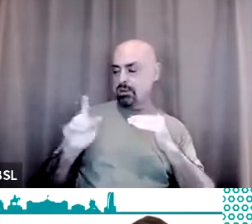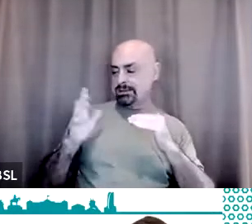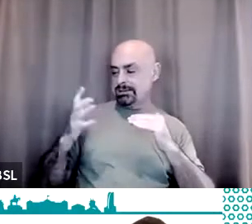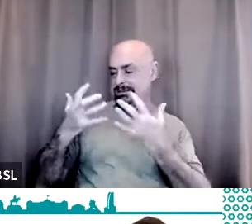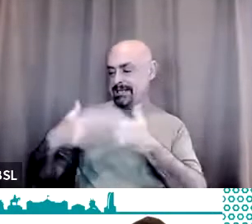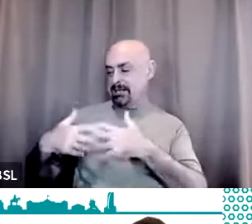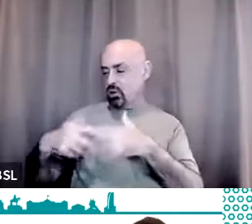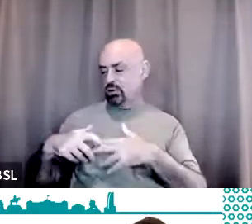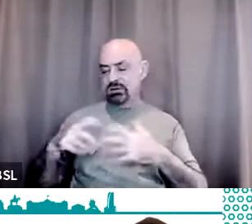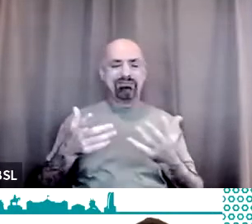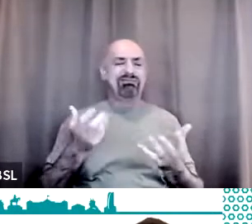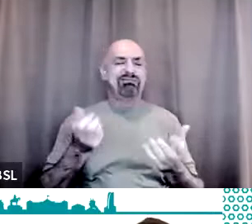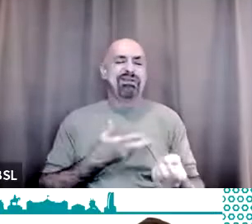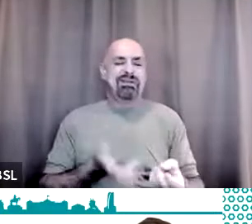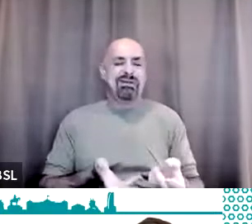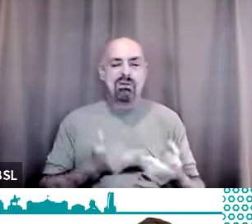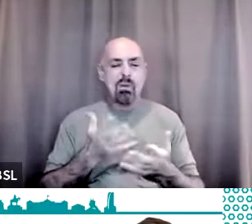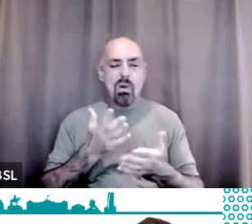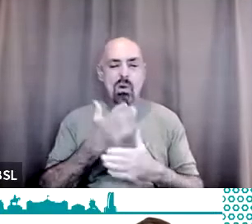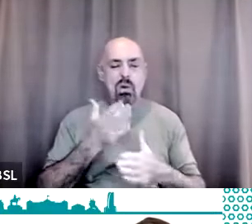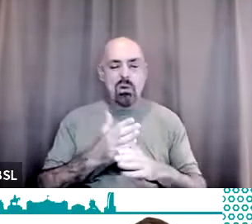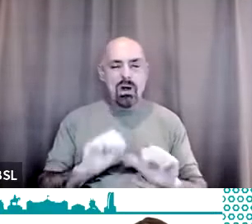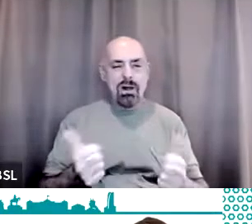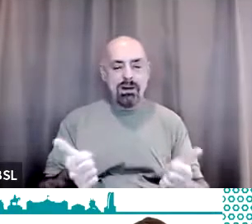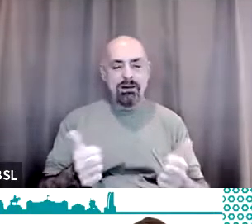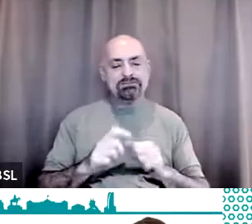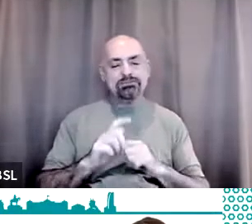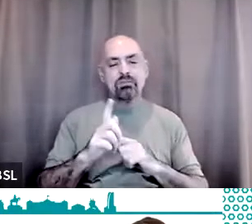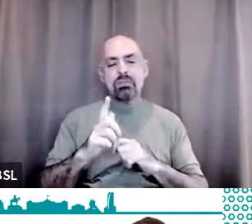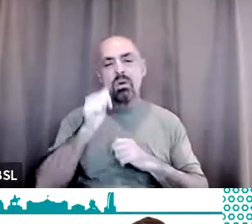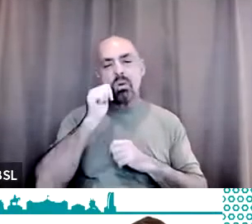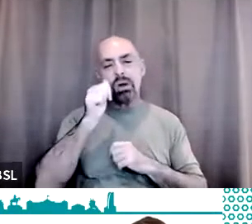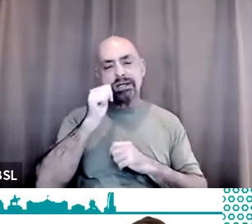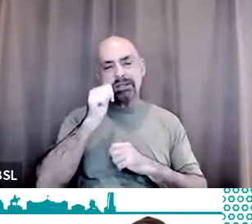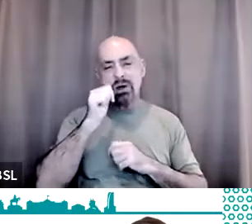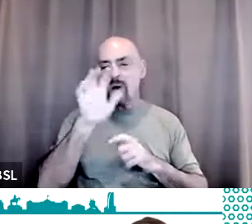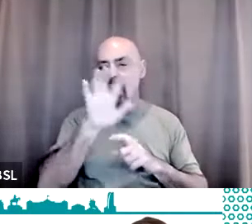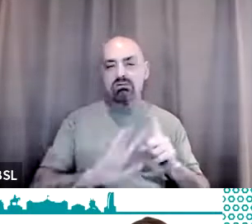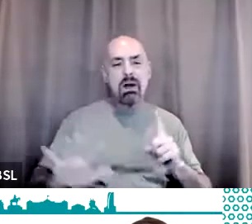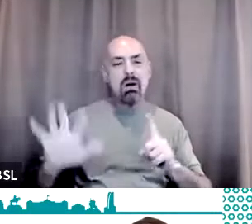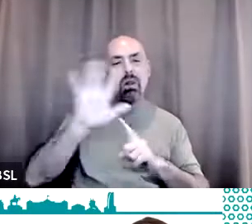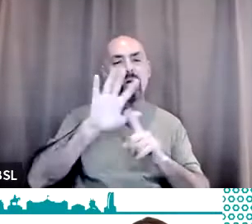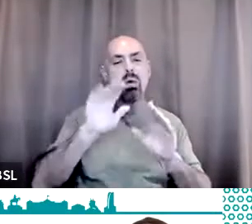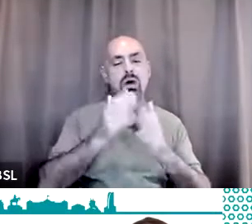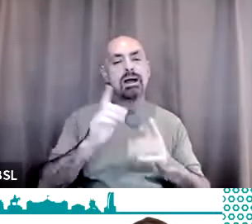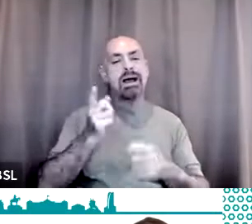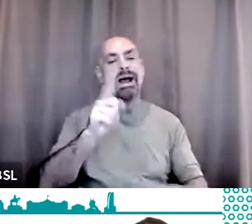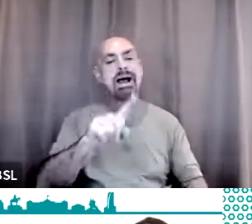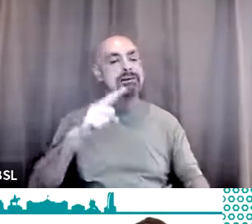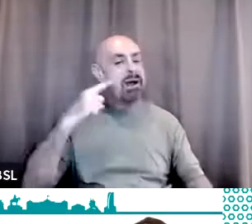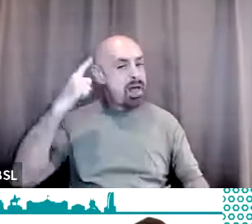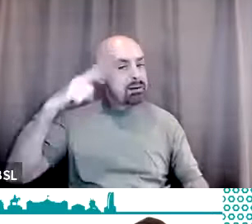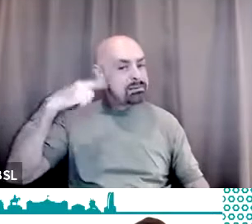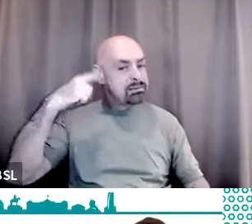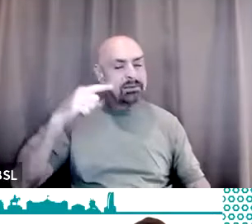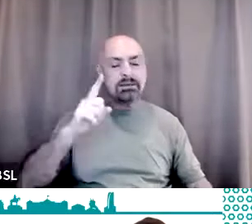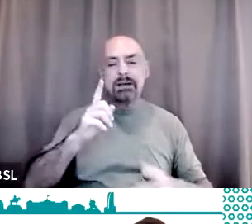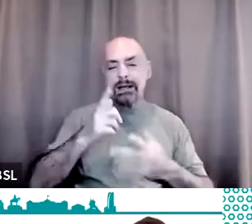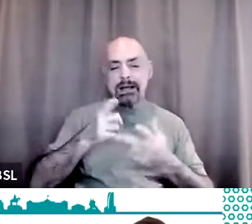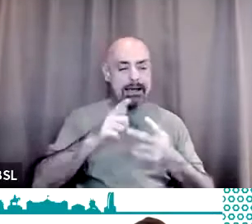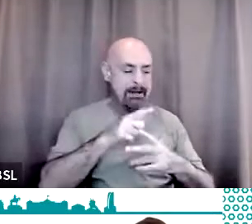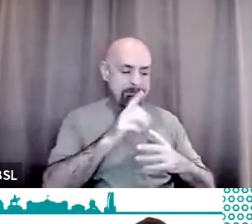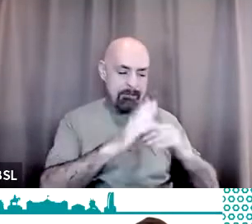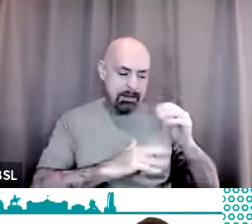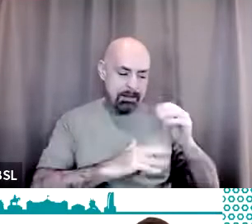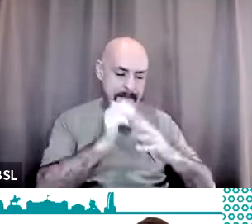will suffer disbenefit. And we know from our work around the world and in London that if we build in inclusive